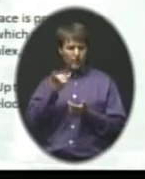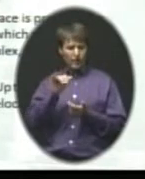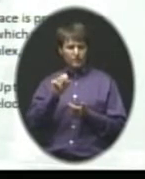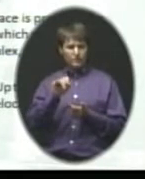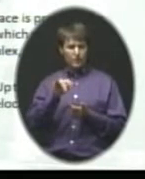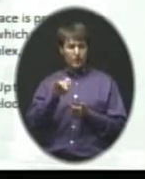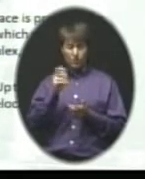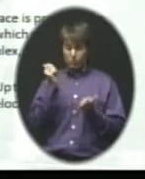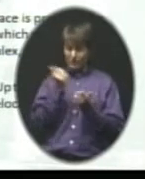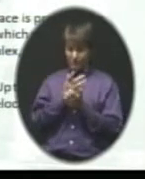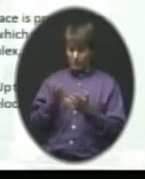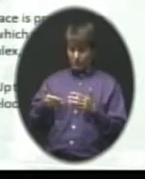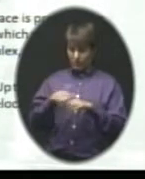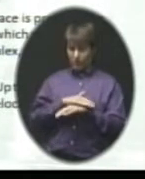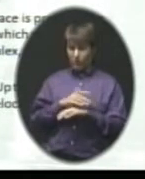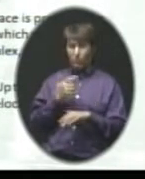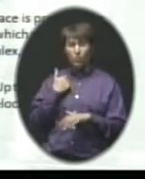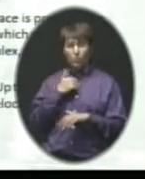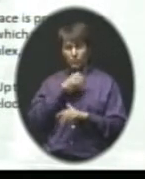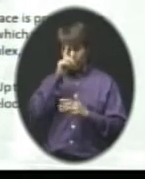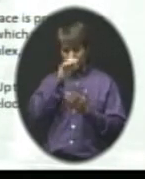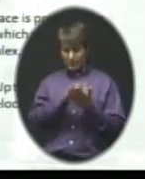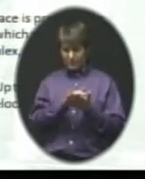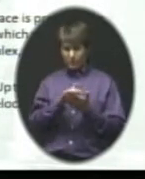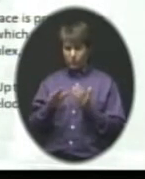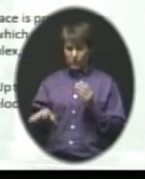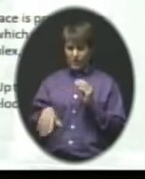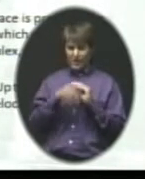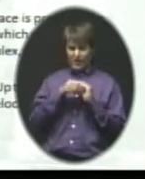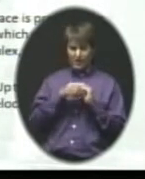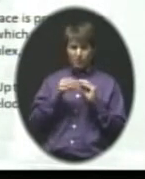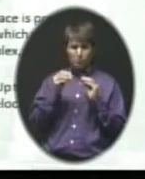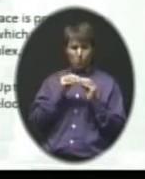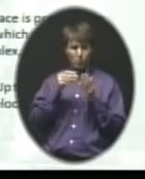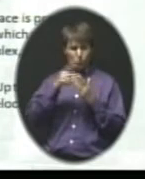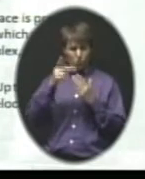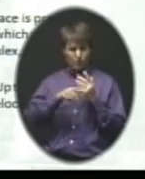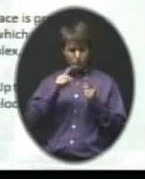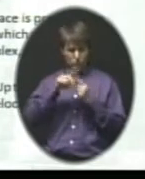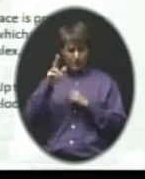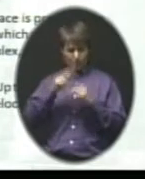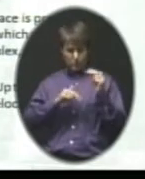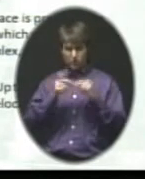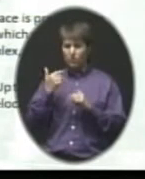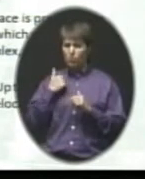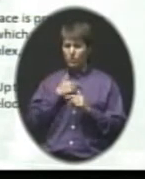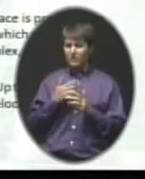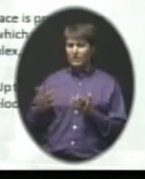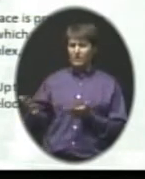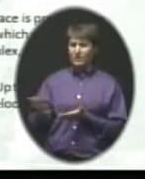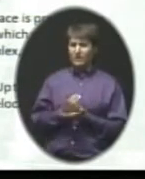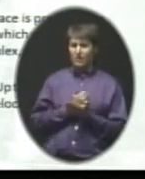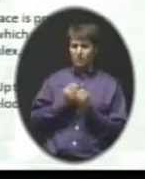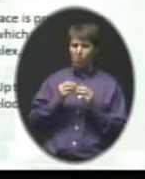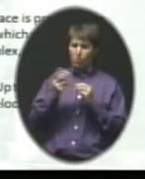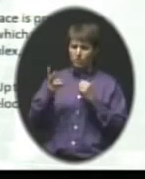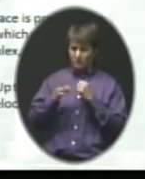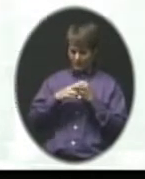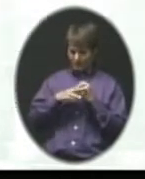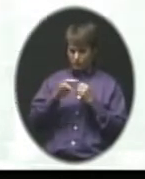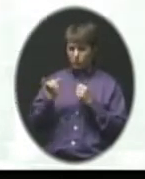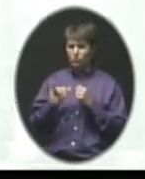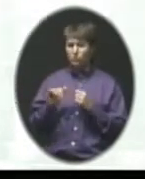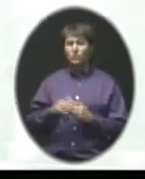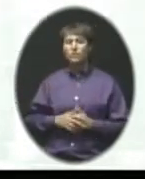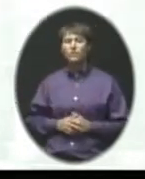all of that covered, we believe by adding additional programs to the facility, we can gain additional savings on top of